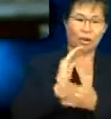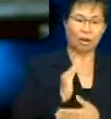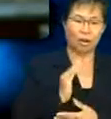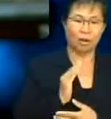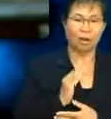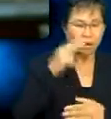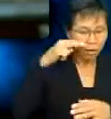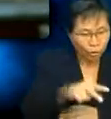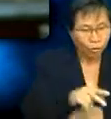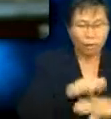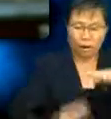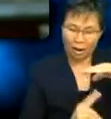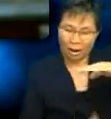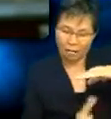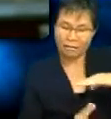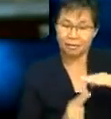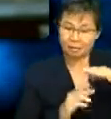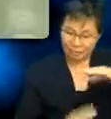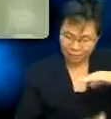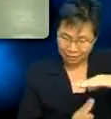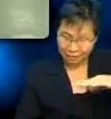look at it under a microscope.